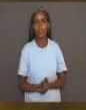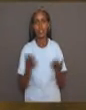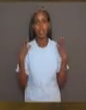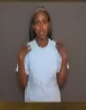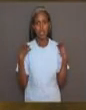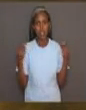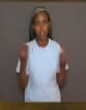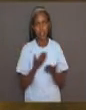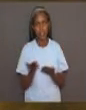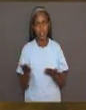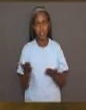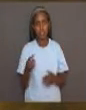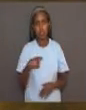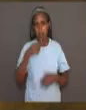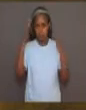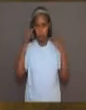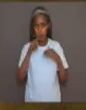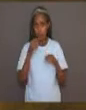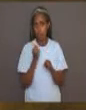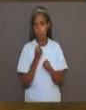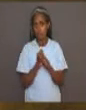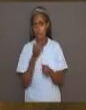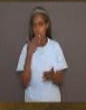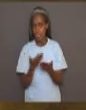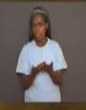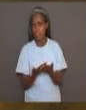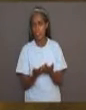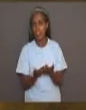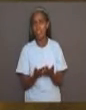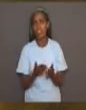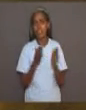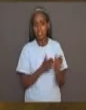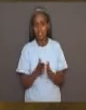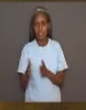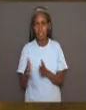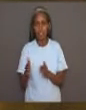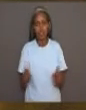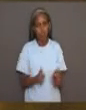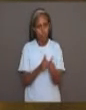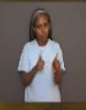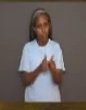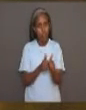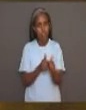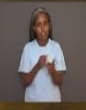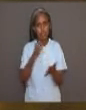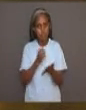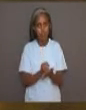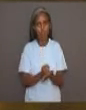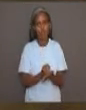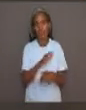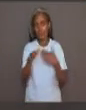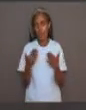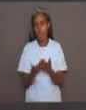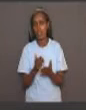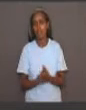Hello there. I hope you did well. Get ready to follow along with the proof, everyone.